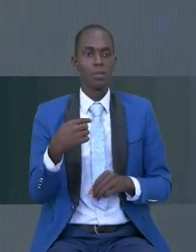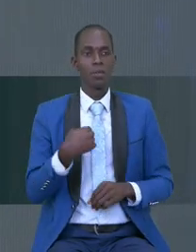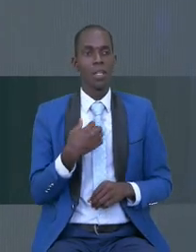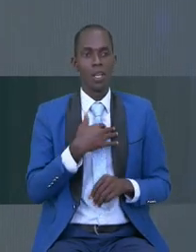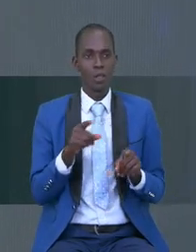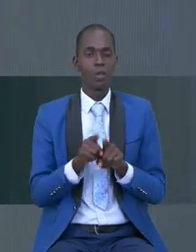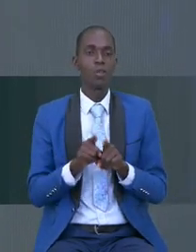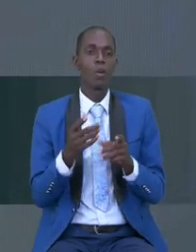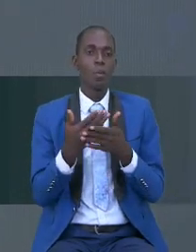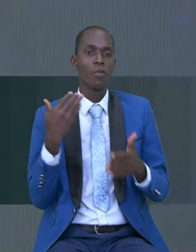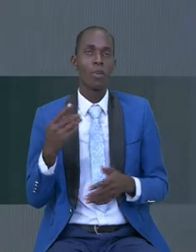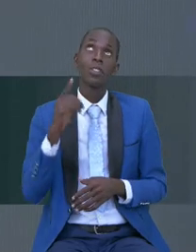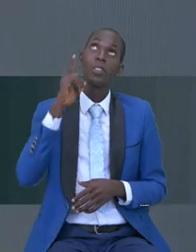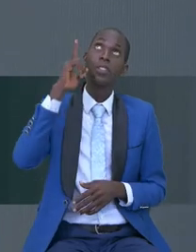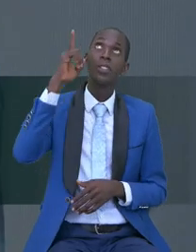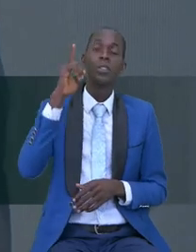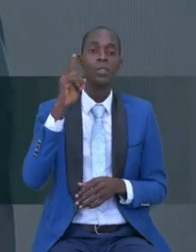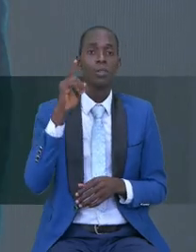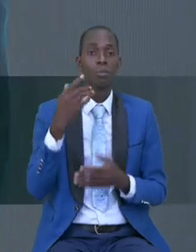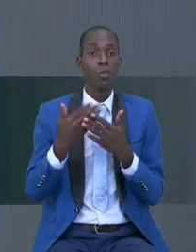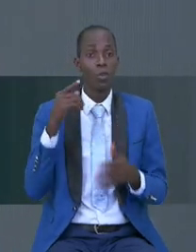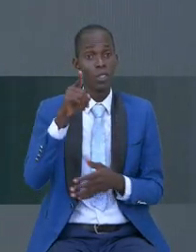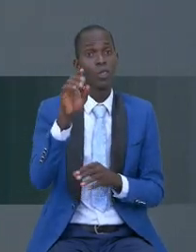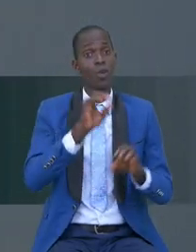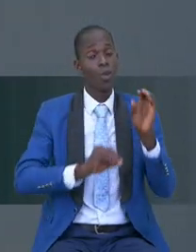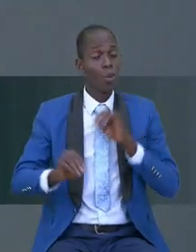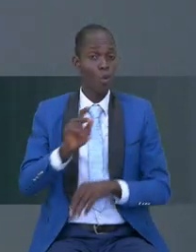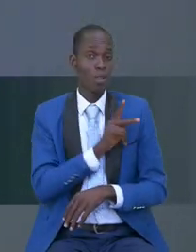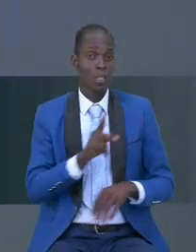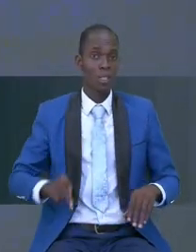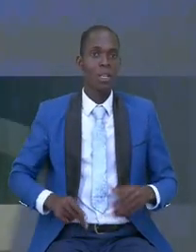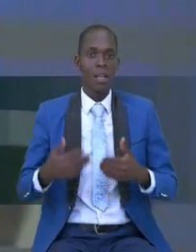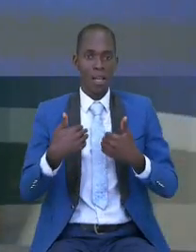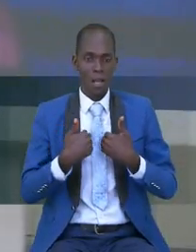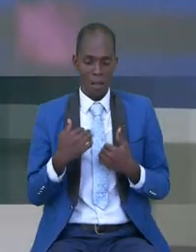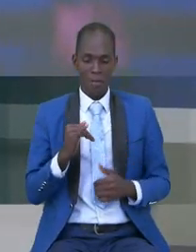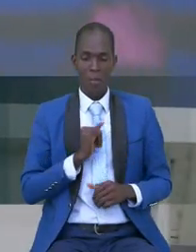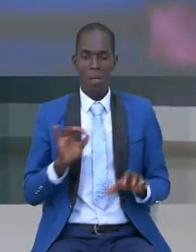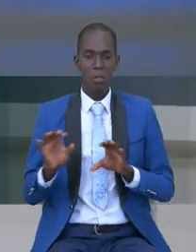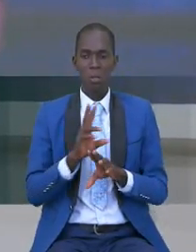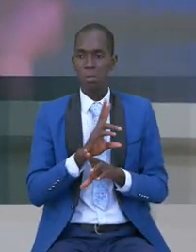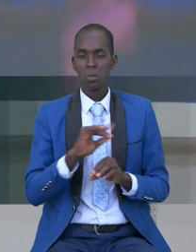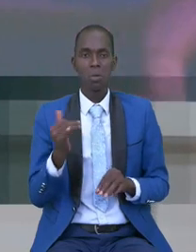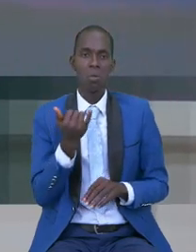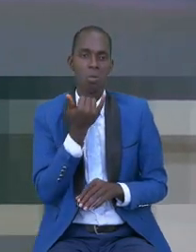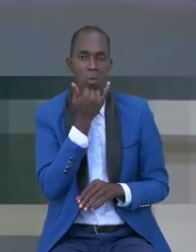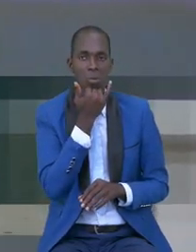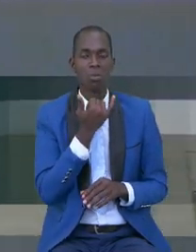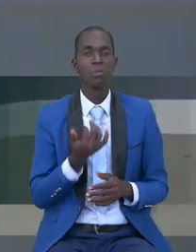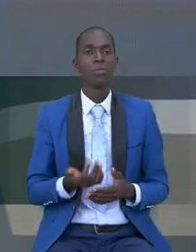also before thee, O King, have I done no hurt. We're talking of